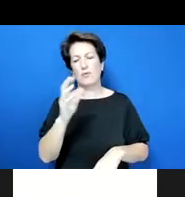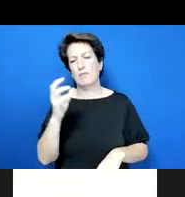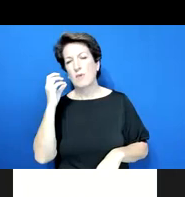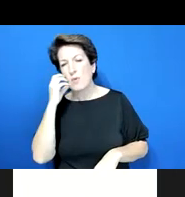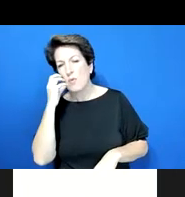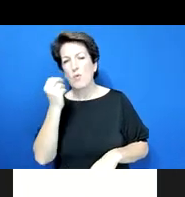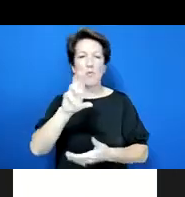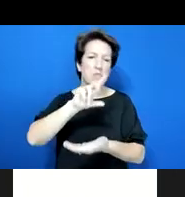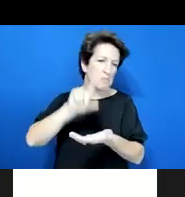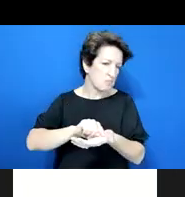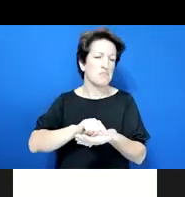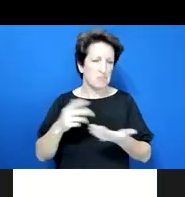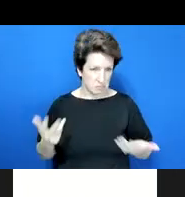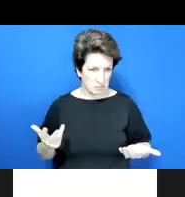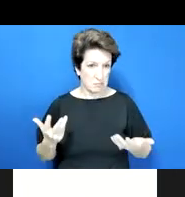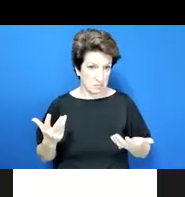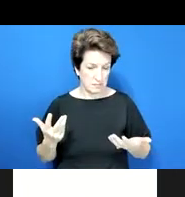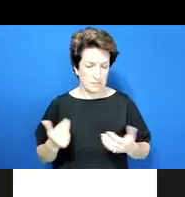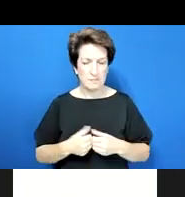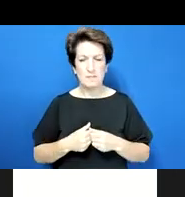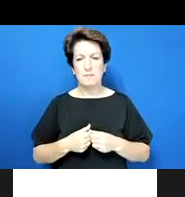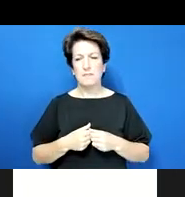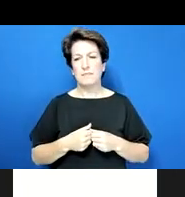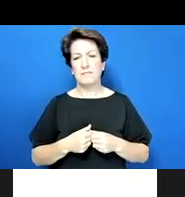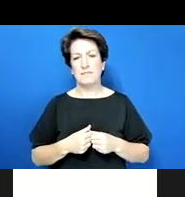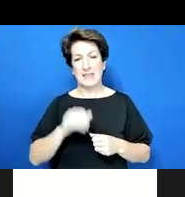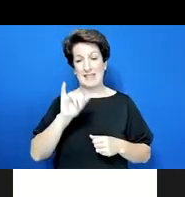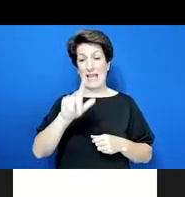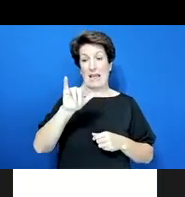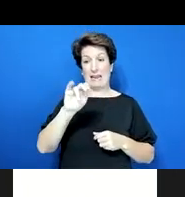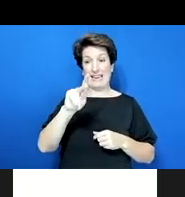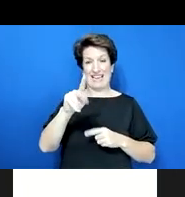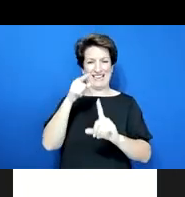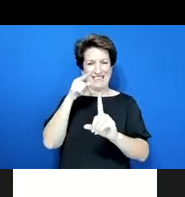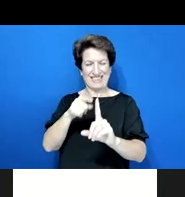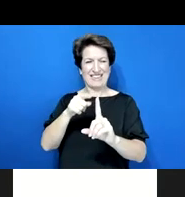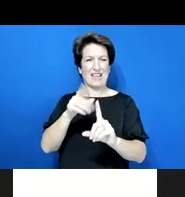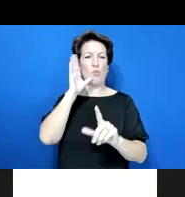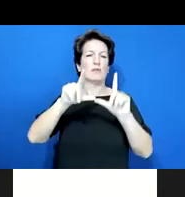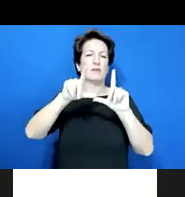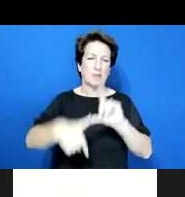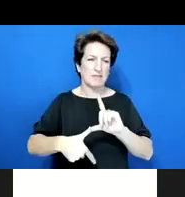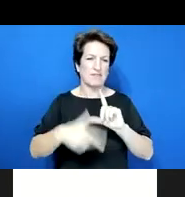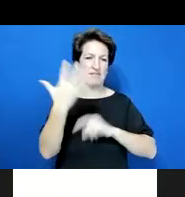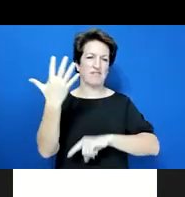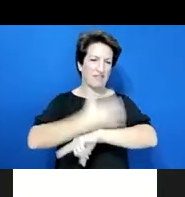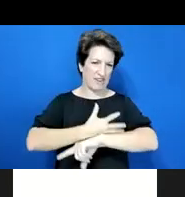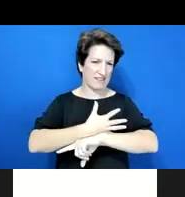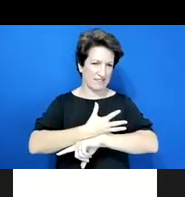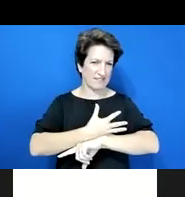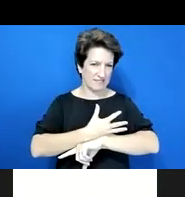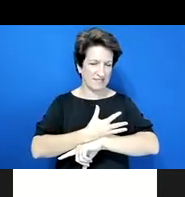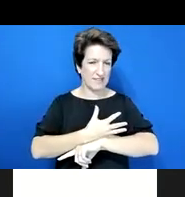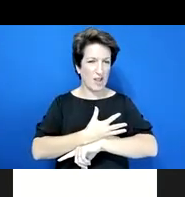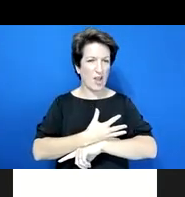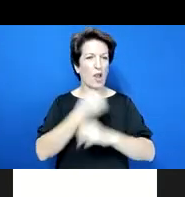it or do these sorts of things. That link expires after 5 days. And that has led a lot of people to thinking that their record